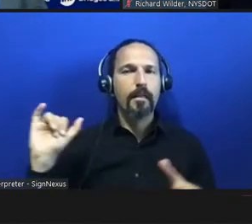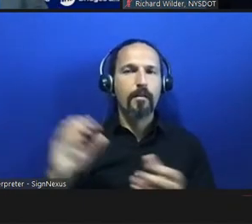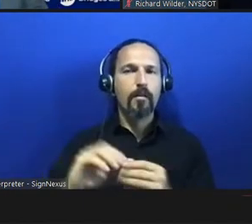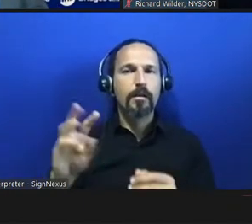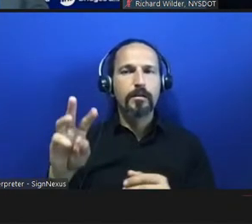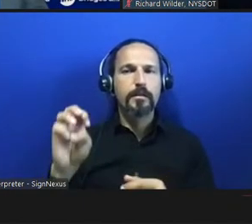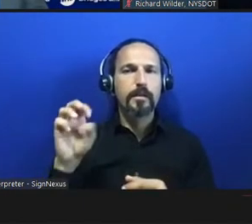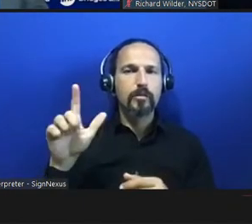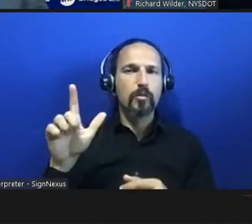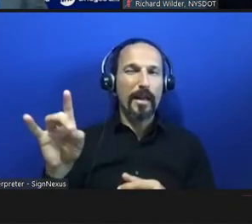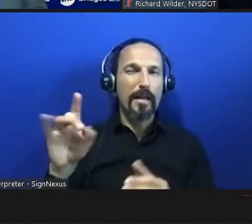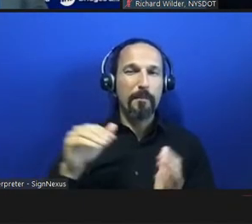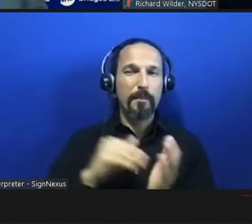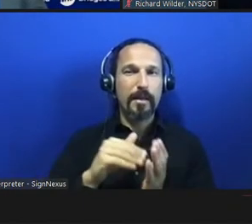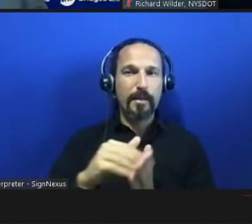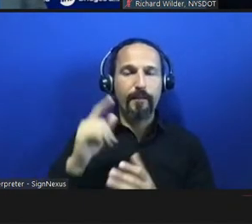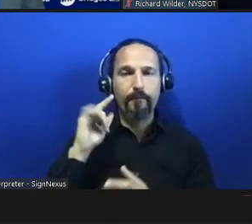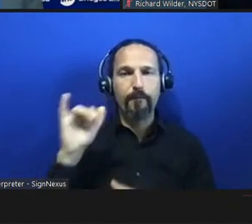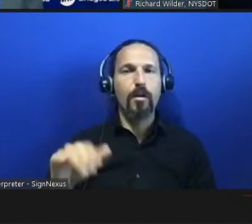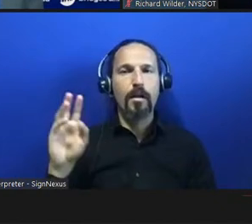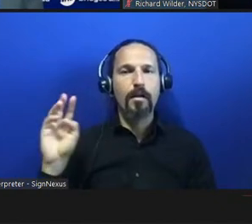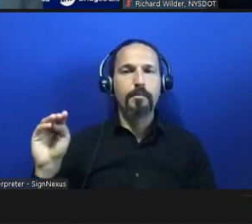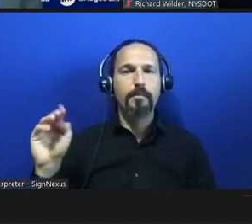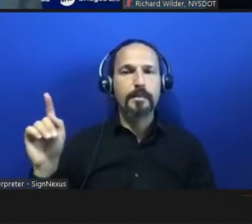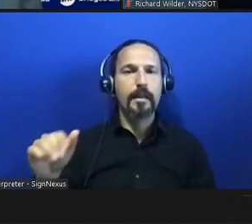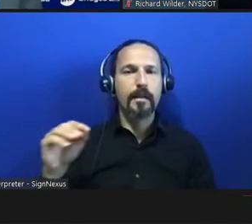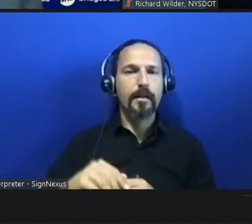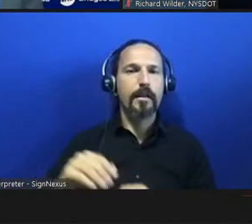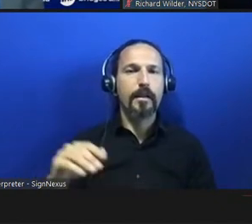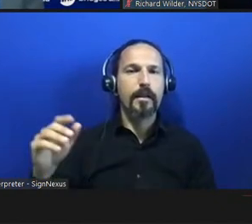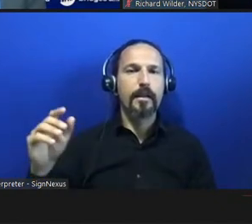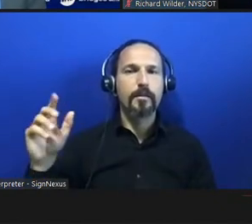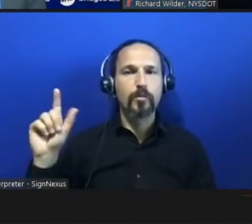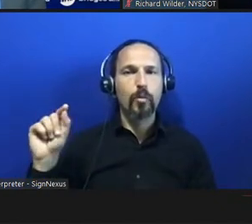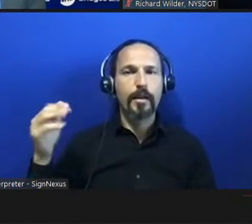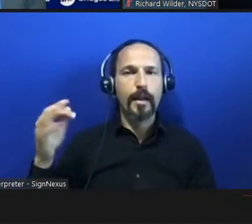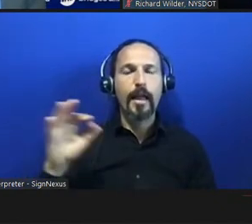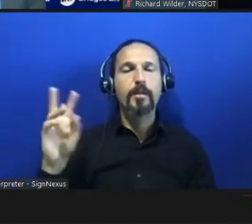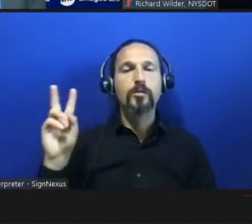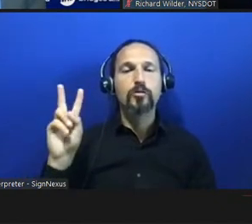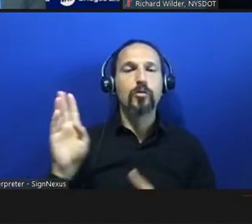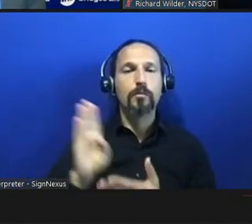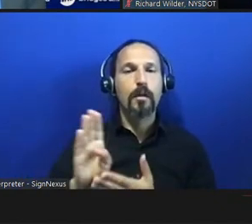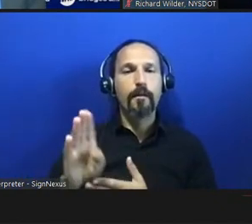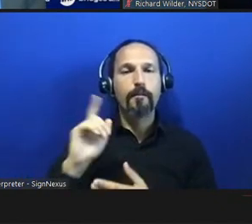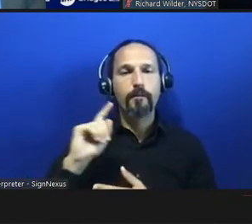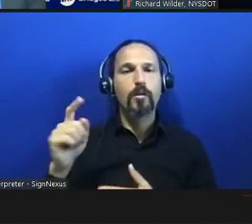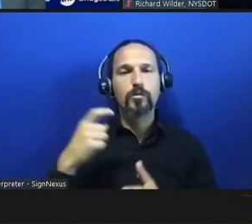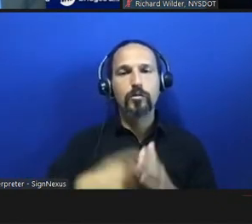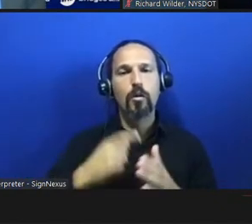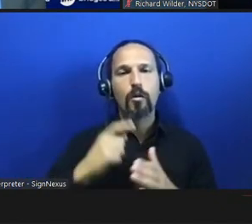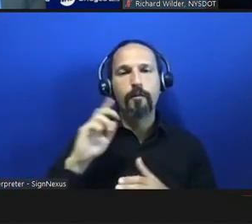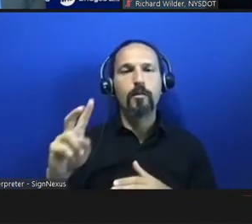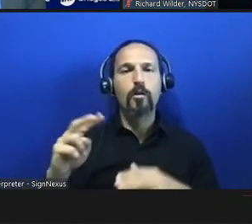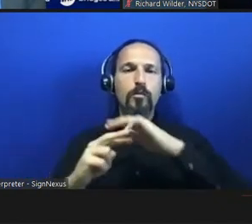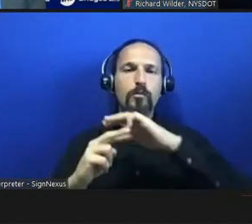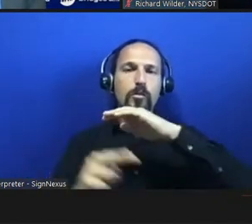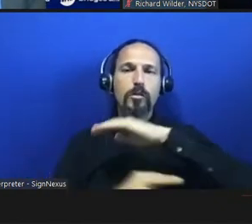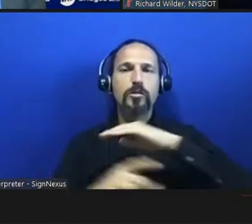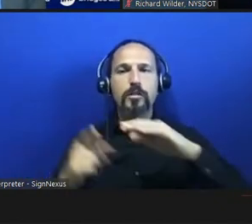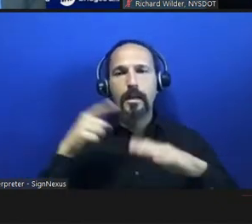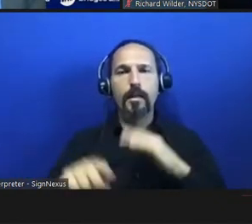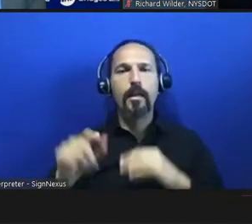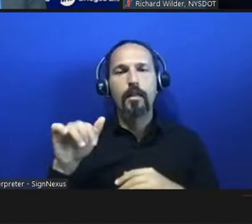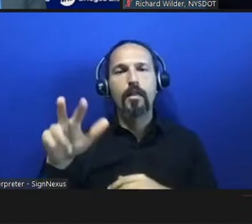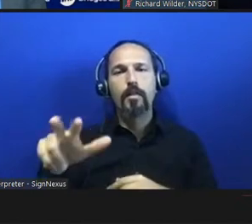628 million for the MTA in 19 alone plus 2 billion totals for drivers Crossing Bridges and tunnels another